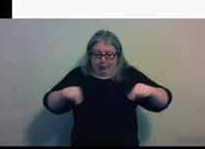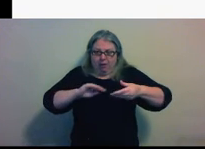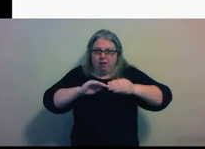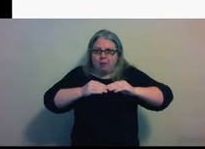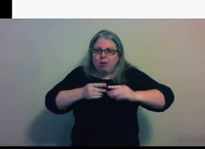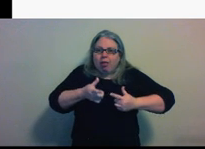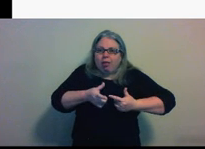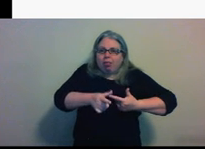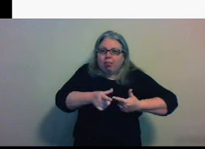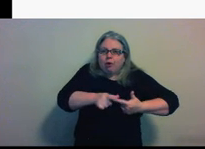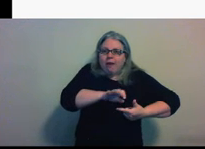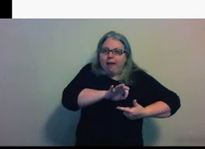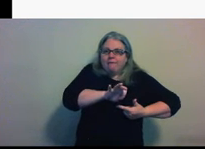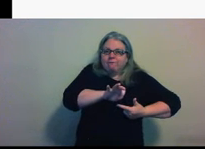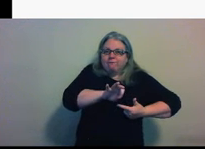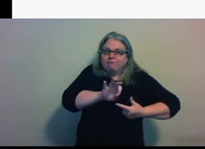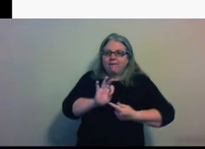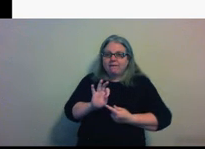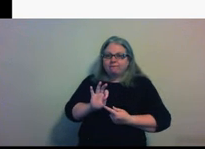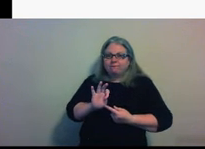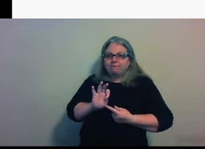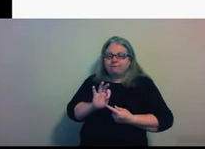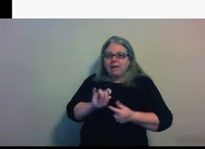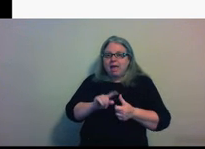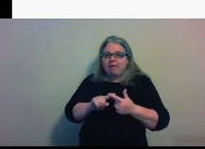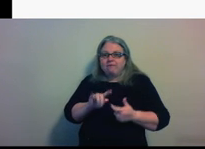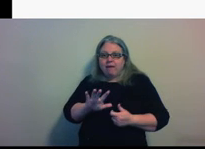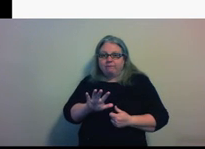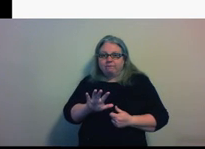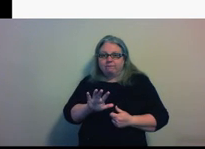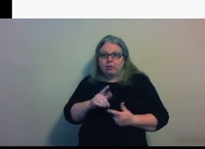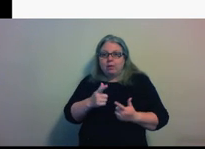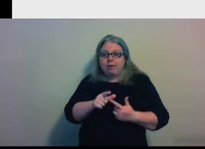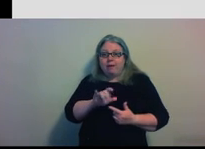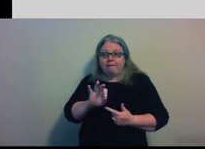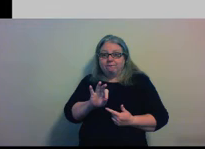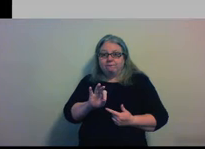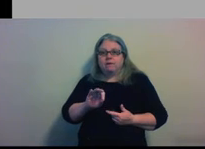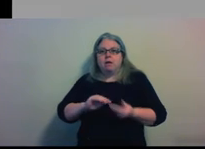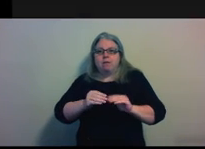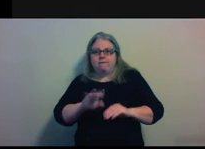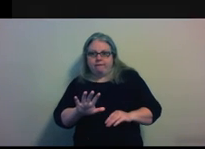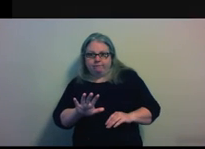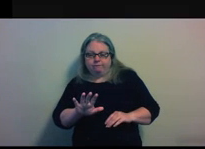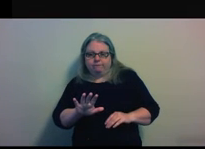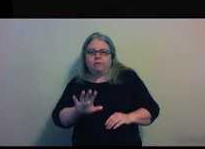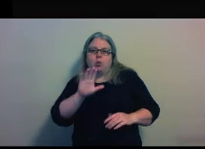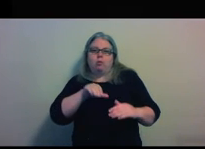and reload and then get myself into the Blackboard Collaborate session.